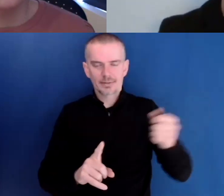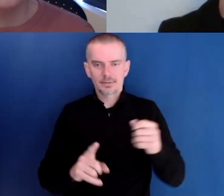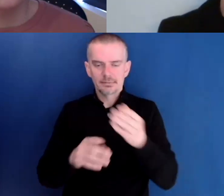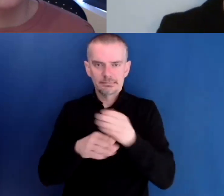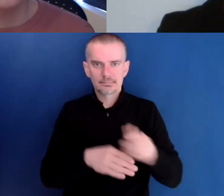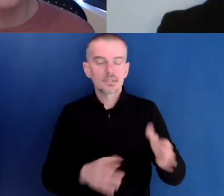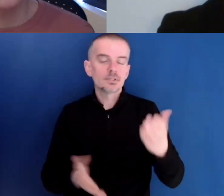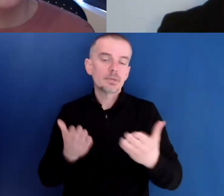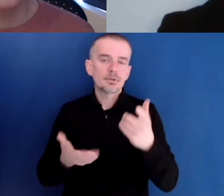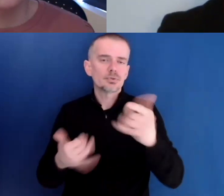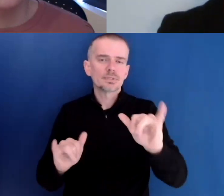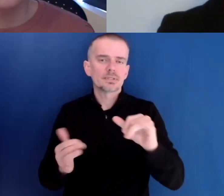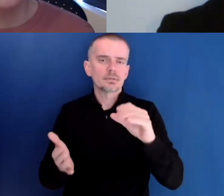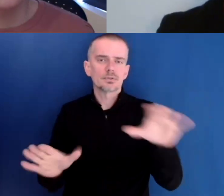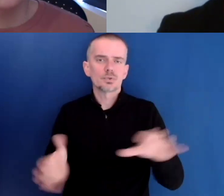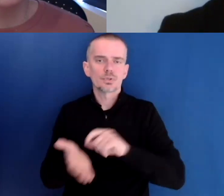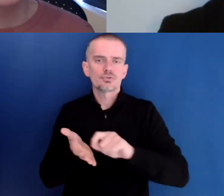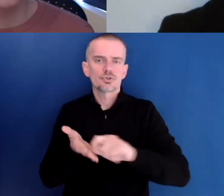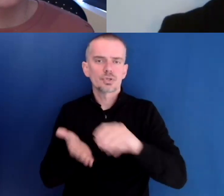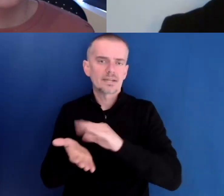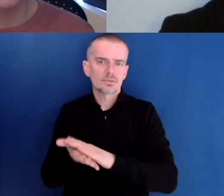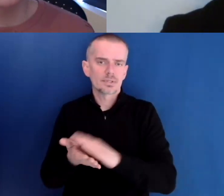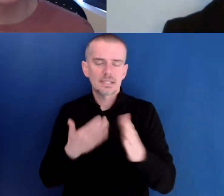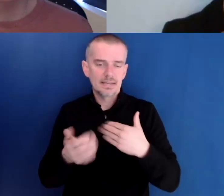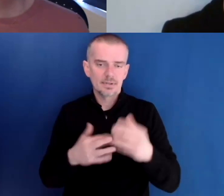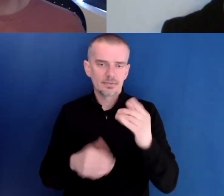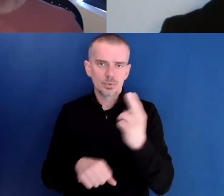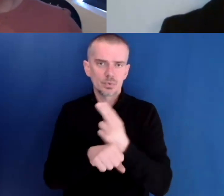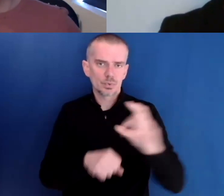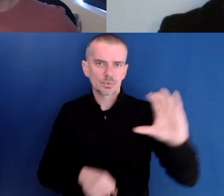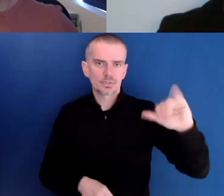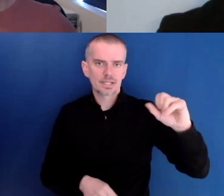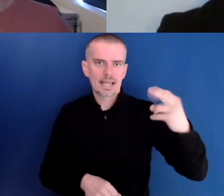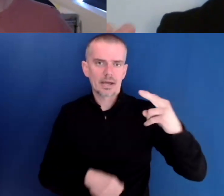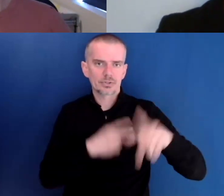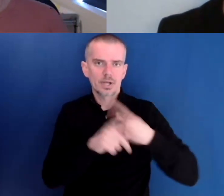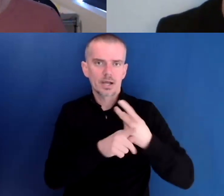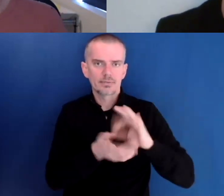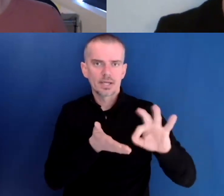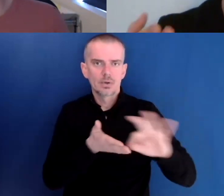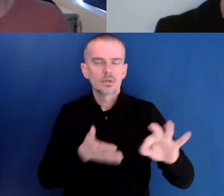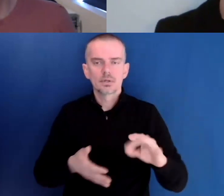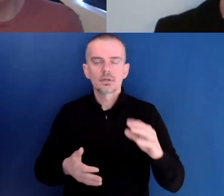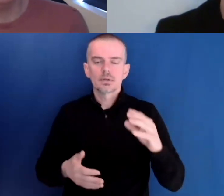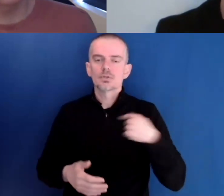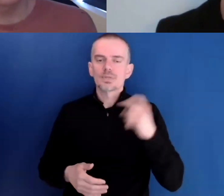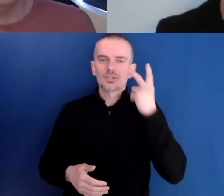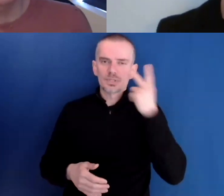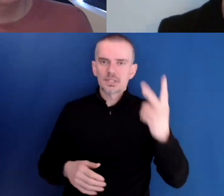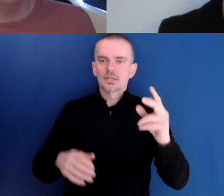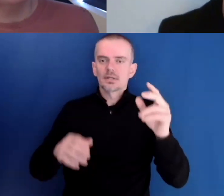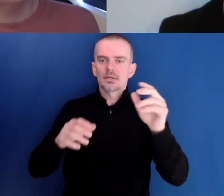journal entries, even though you're on a cash basis of accounting, because we need that to show up on our statement of activity by project, let's